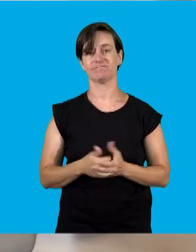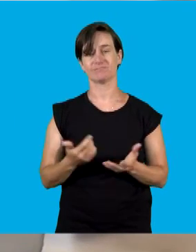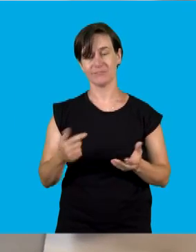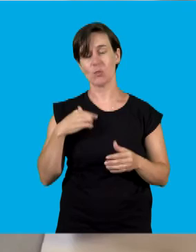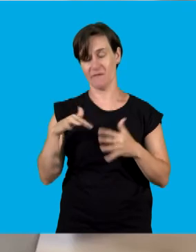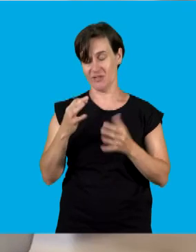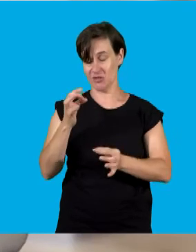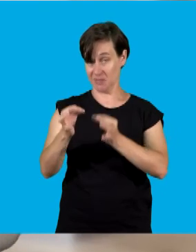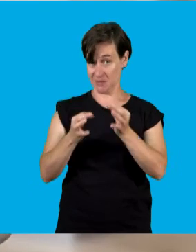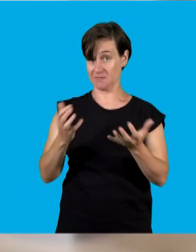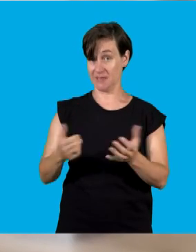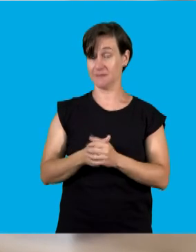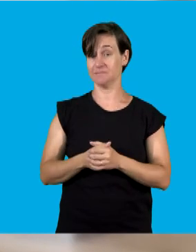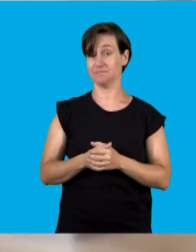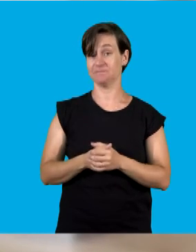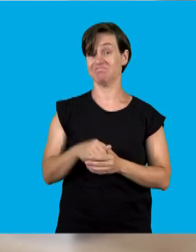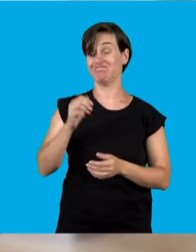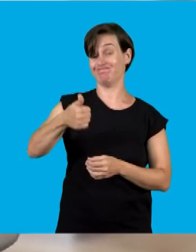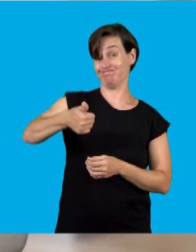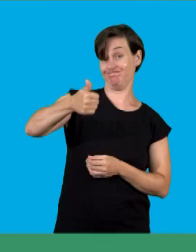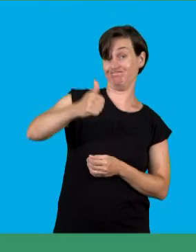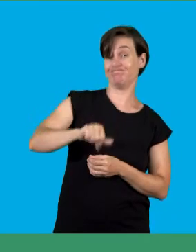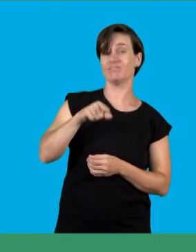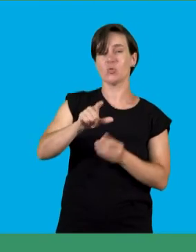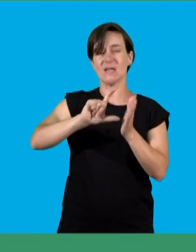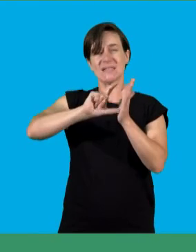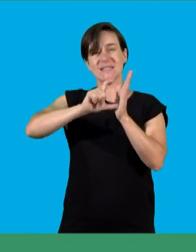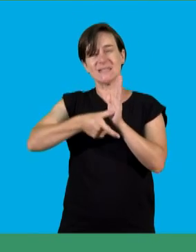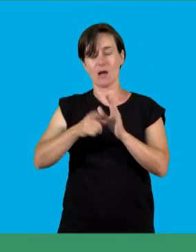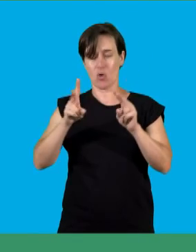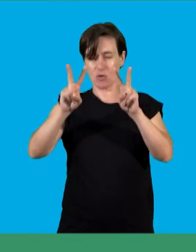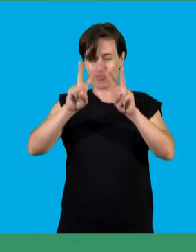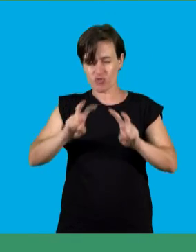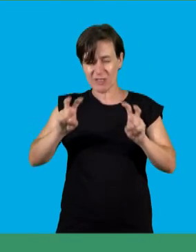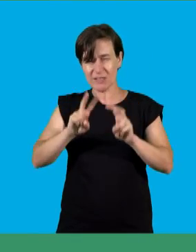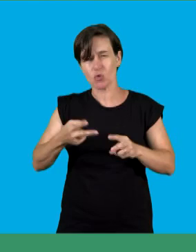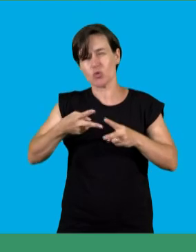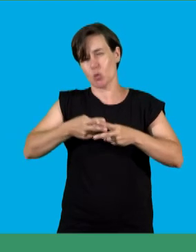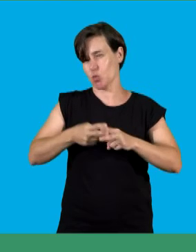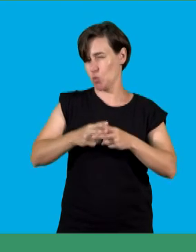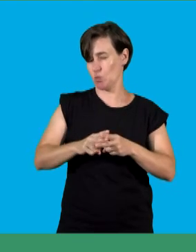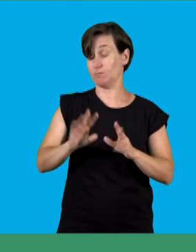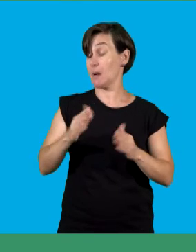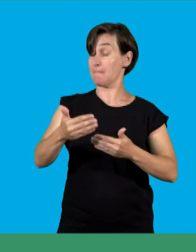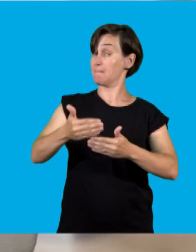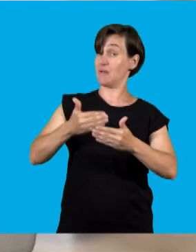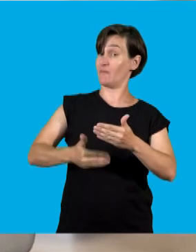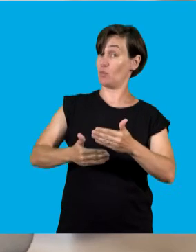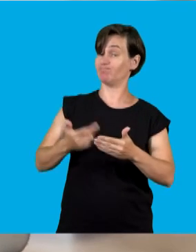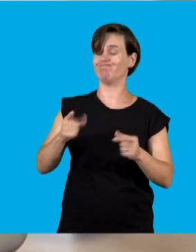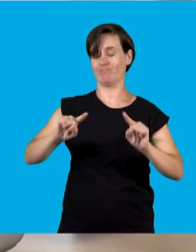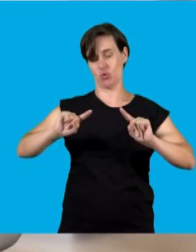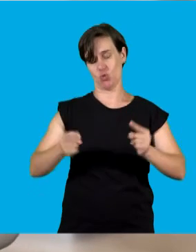just mentioned now. Right, we're going to go to the next part, which is designing research instruments. But before we get to that part,